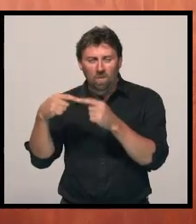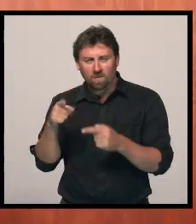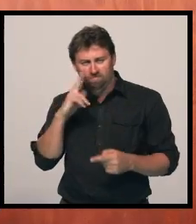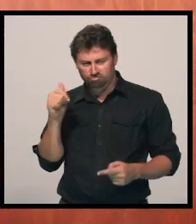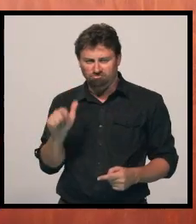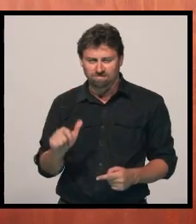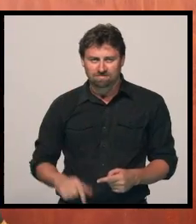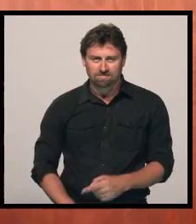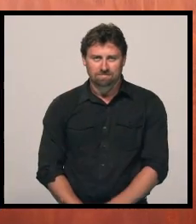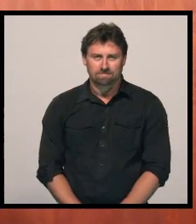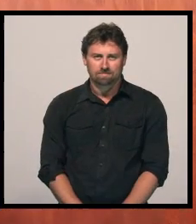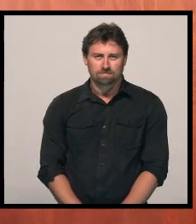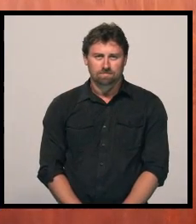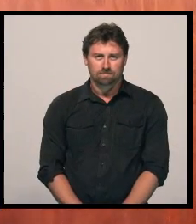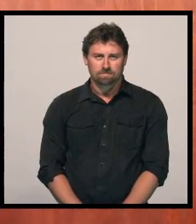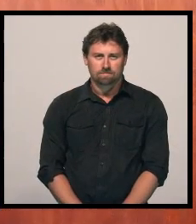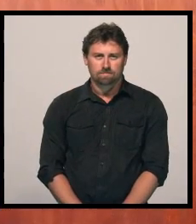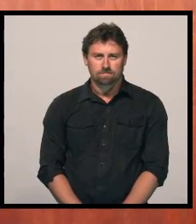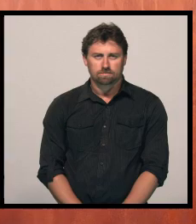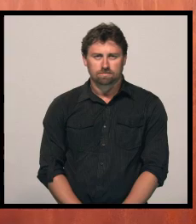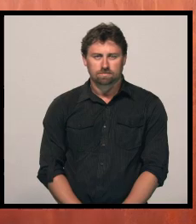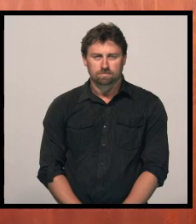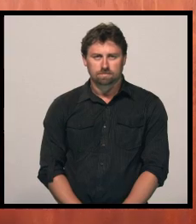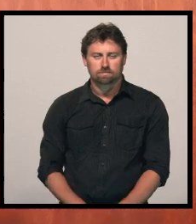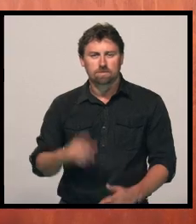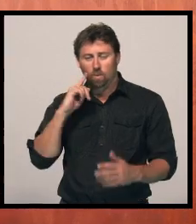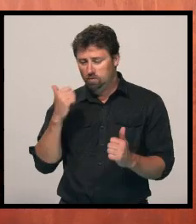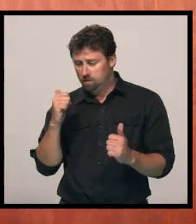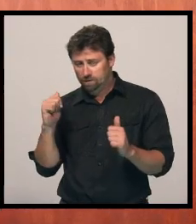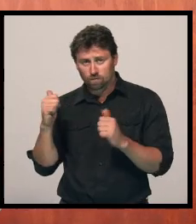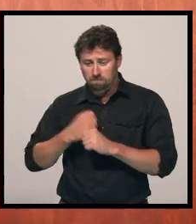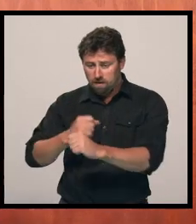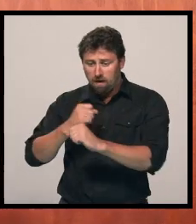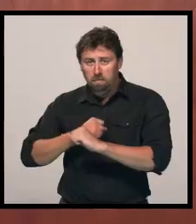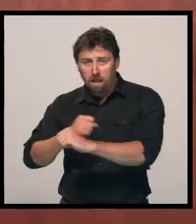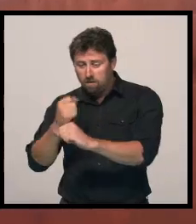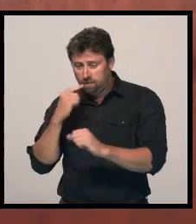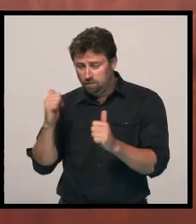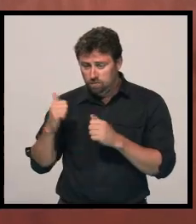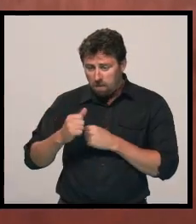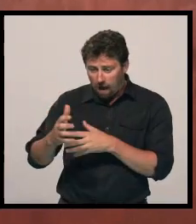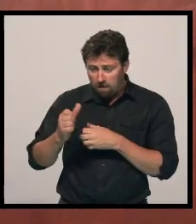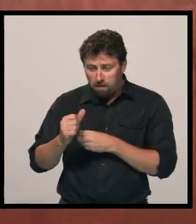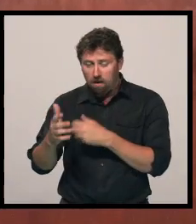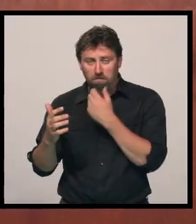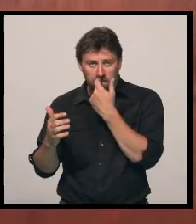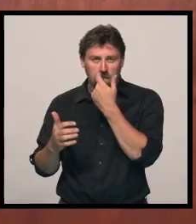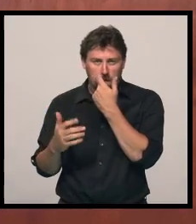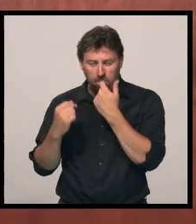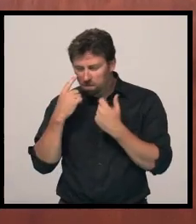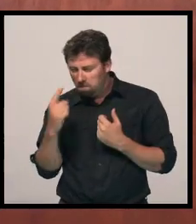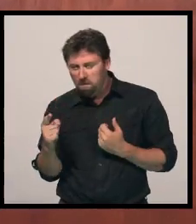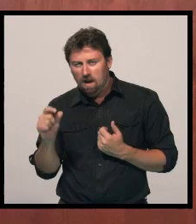And as I get towards the end of the planing process, if there is any little bits of micro tear